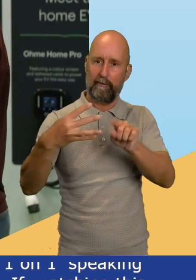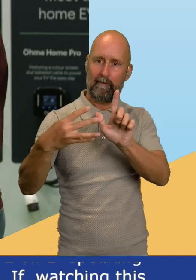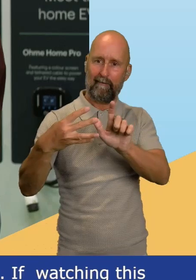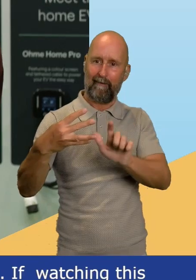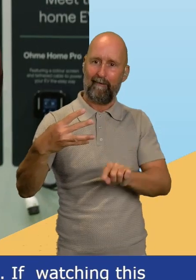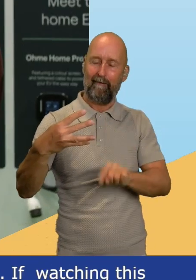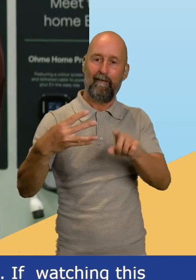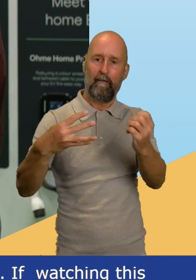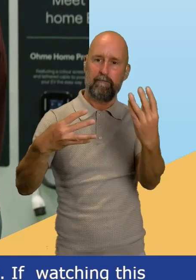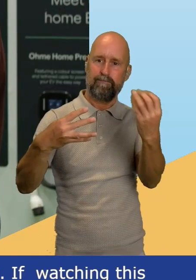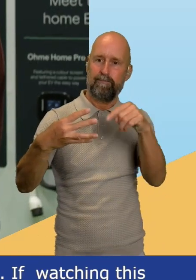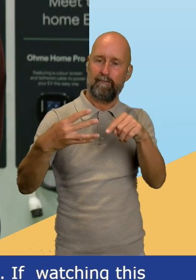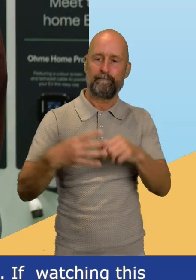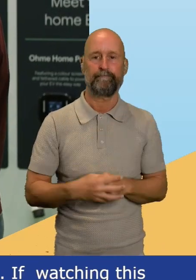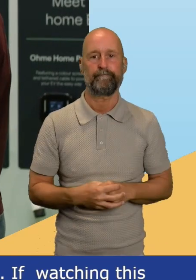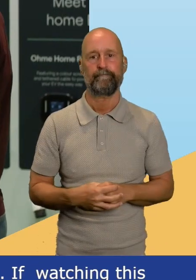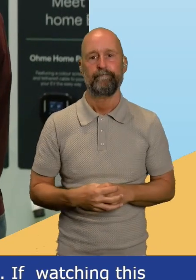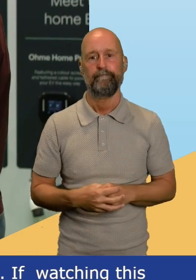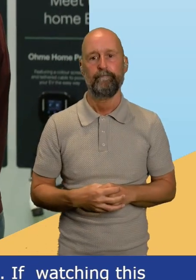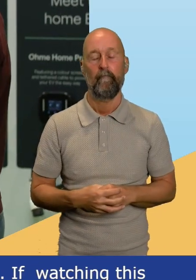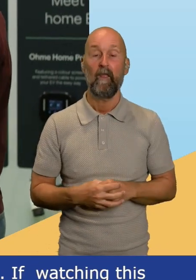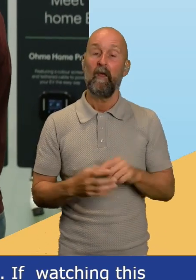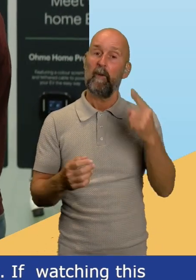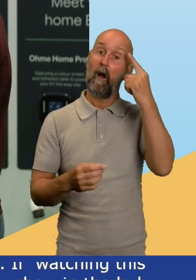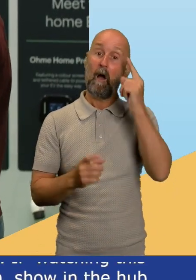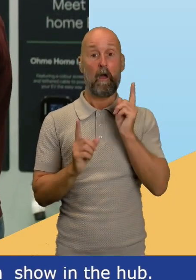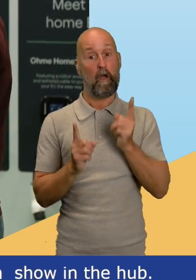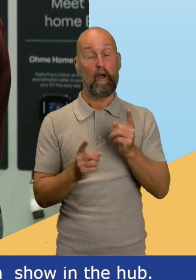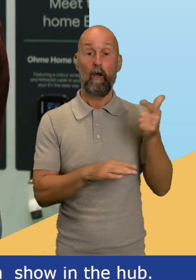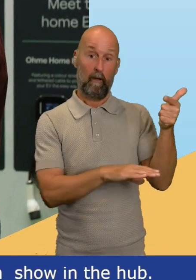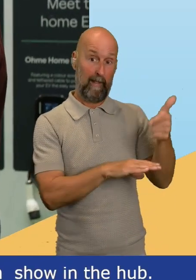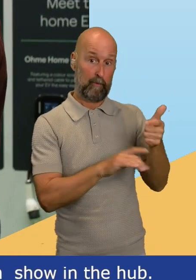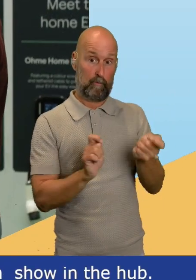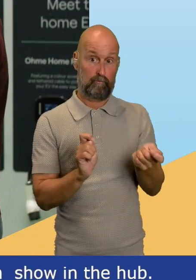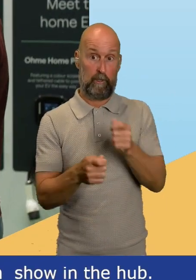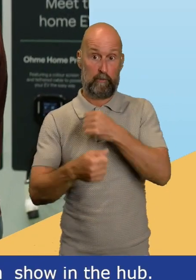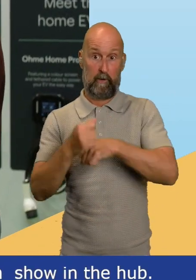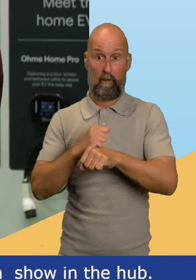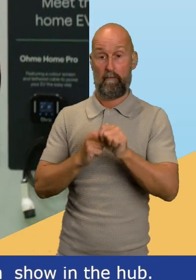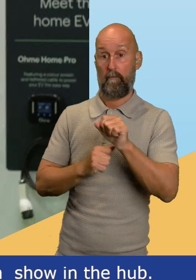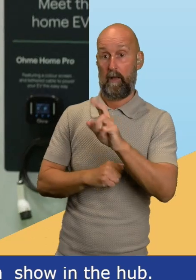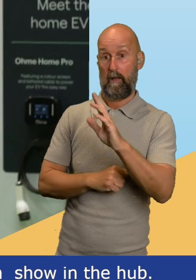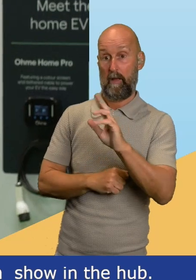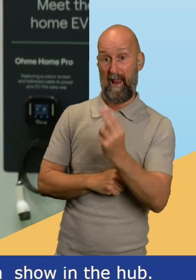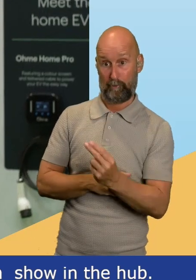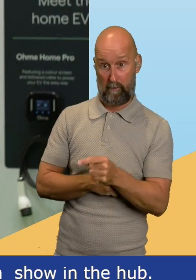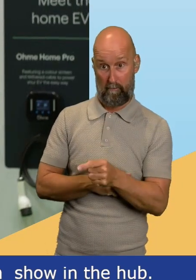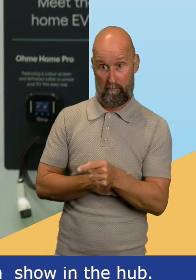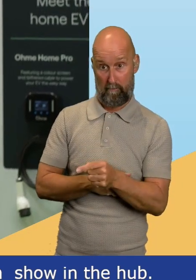recommend that people use that. Now, if someone is thinking about potentially transitioning to EV, what kind